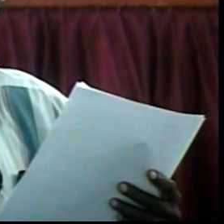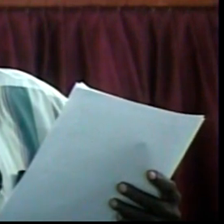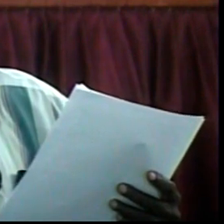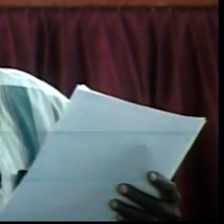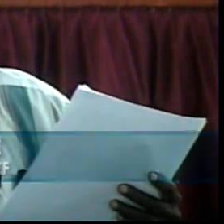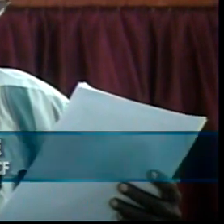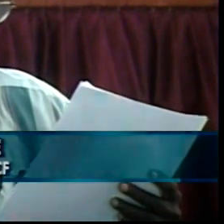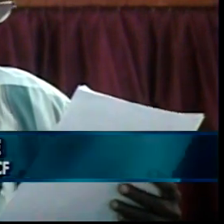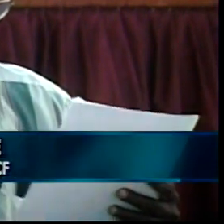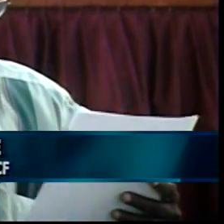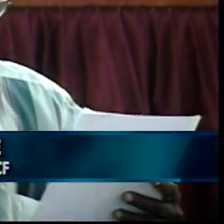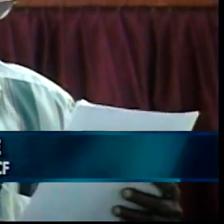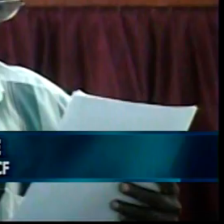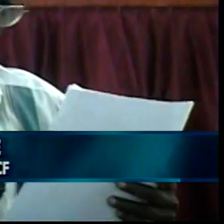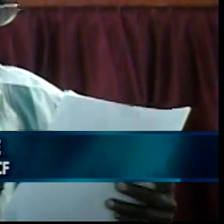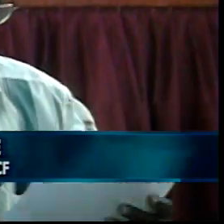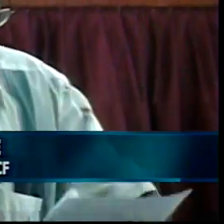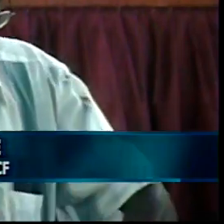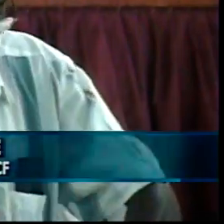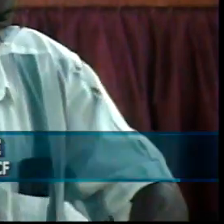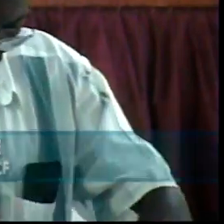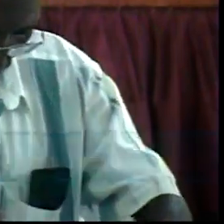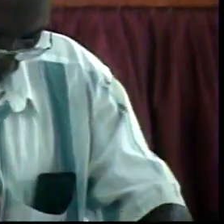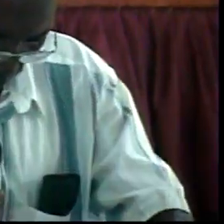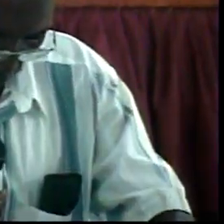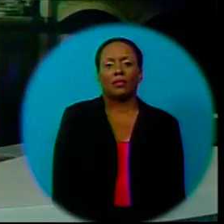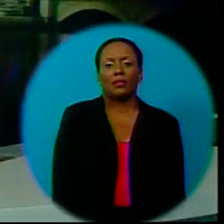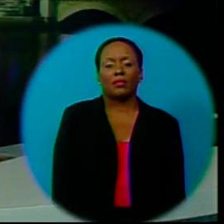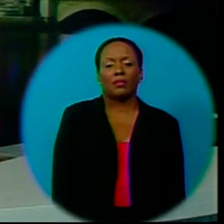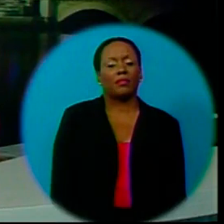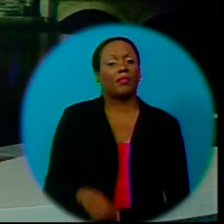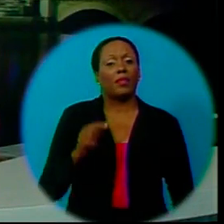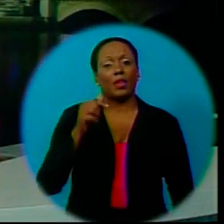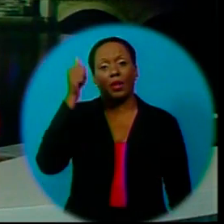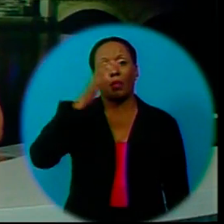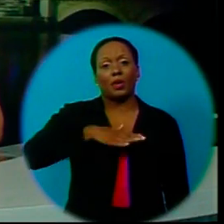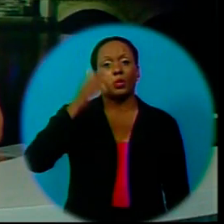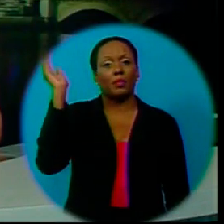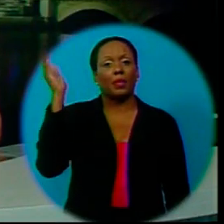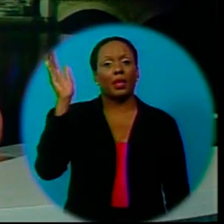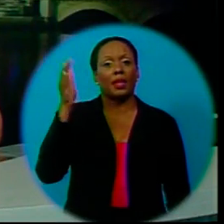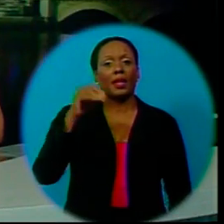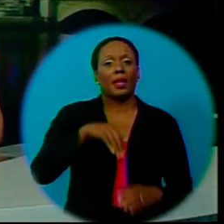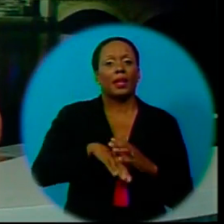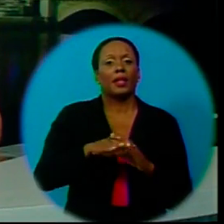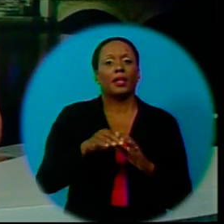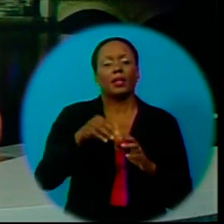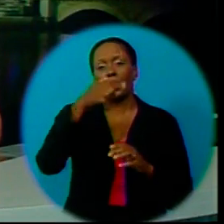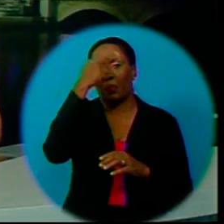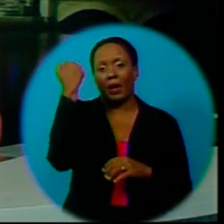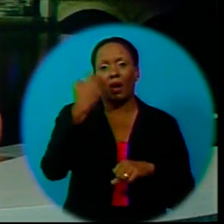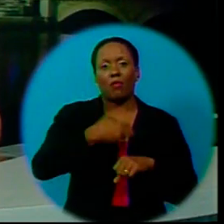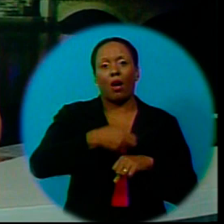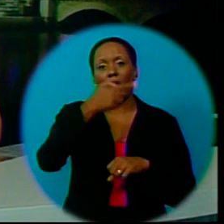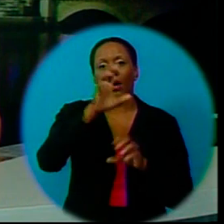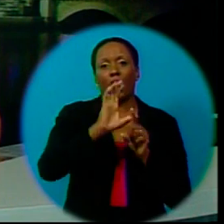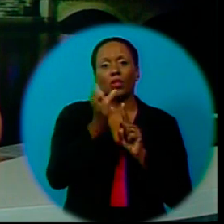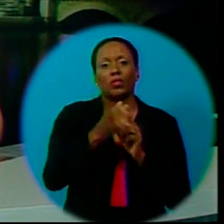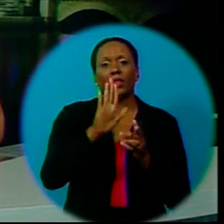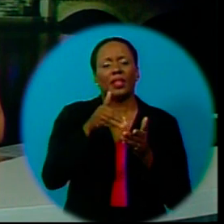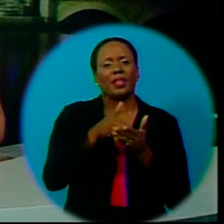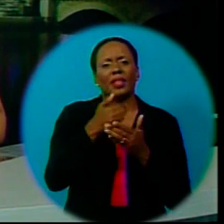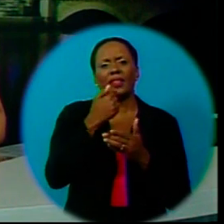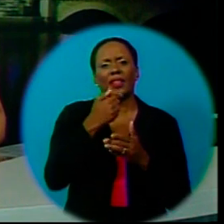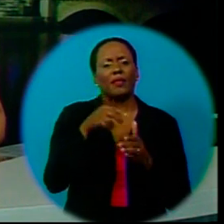so groups can acquire instruments. And speaking at the Black Rock Cultural Center yesterday, Mr. Ford is